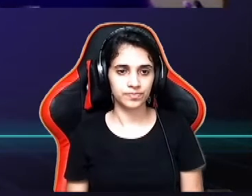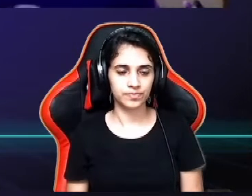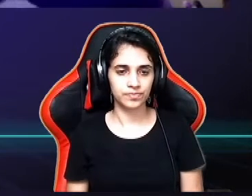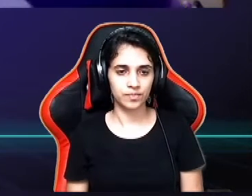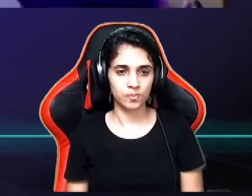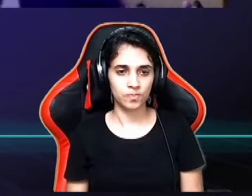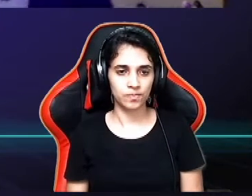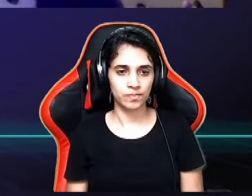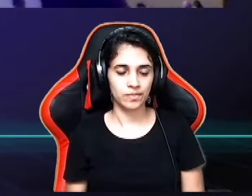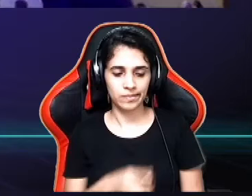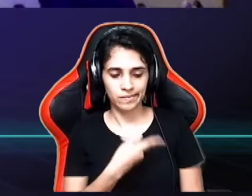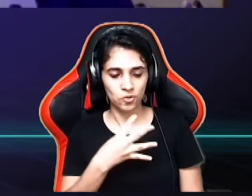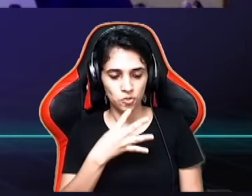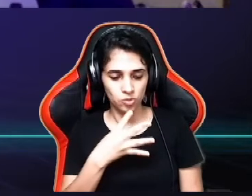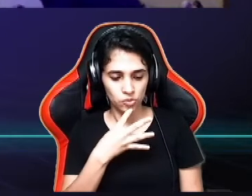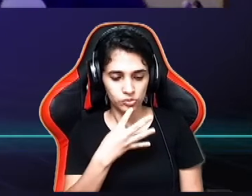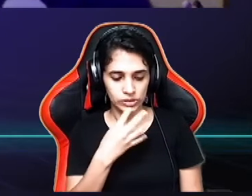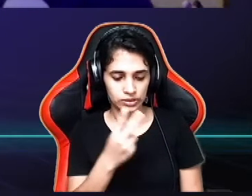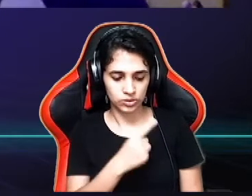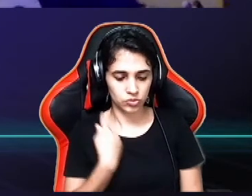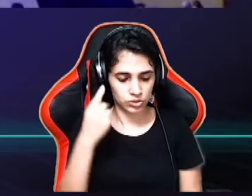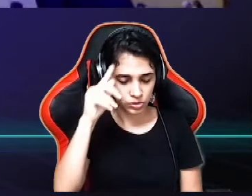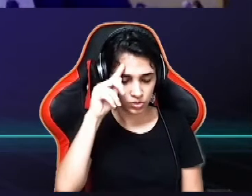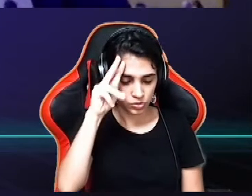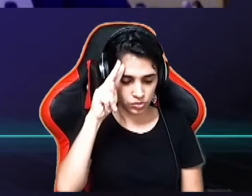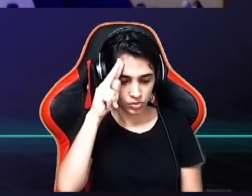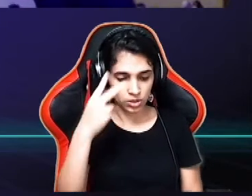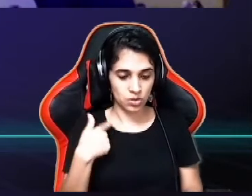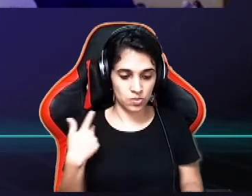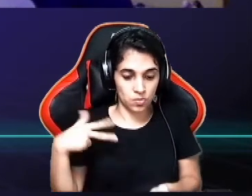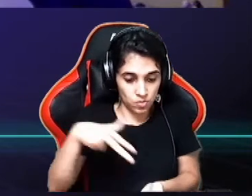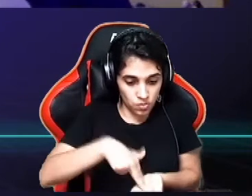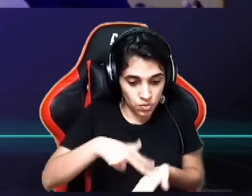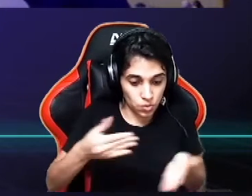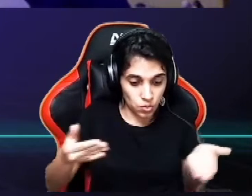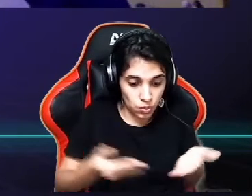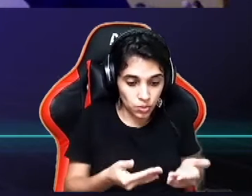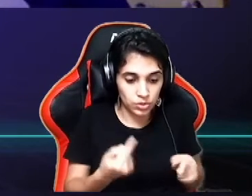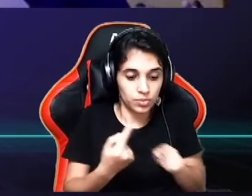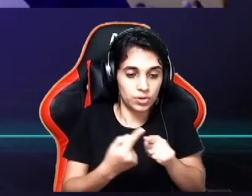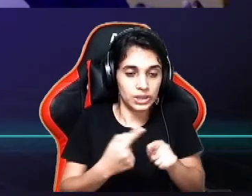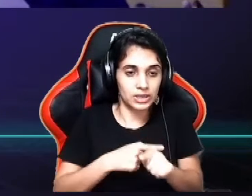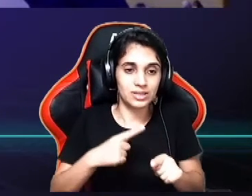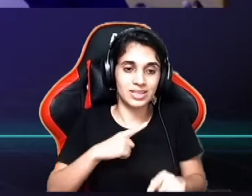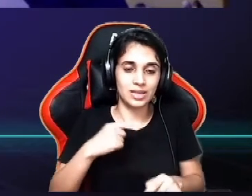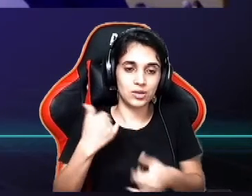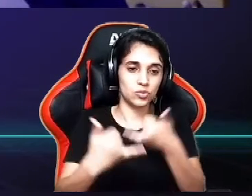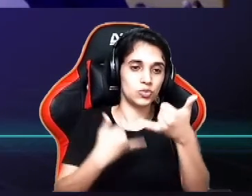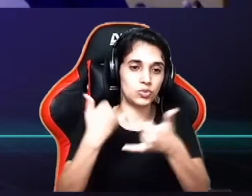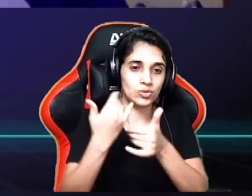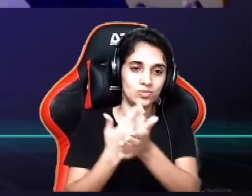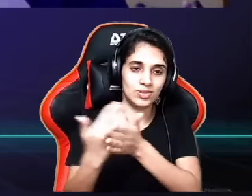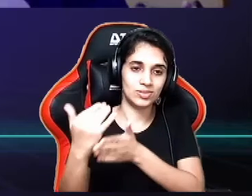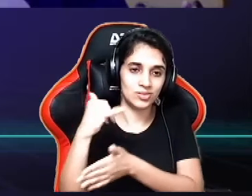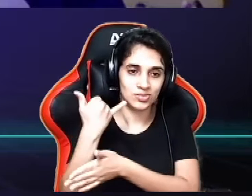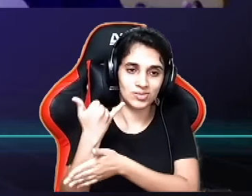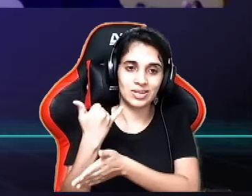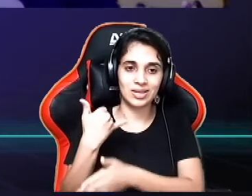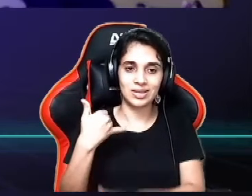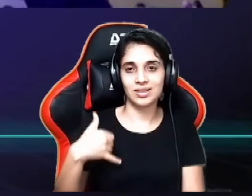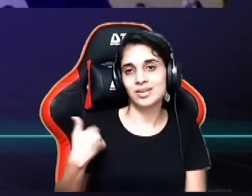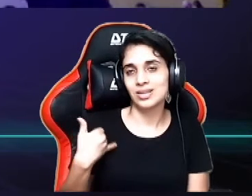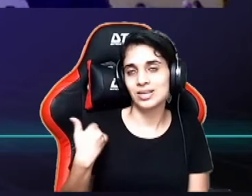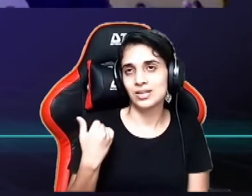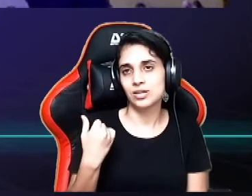as developers. We see our stories. I'm only here where I am today because of a game I started playing on my